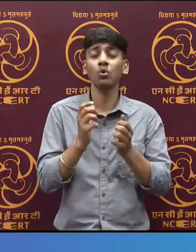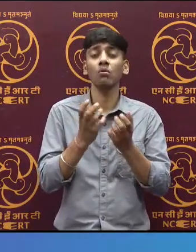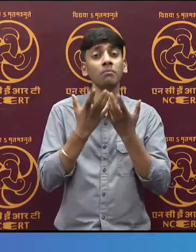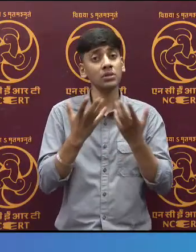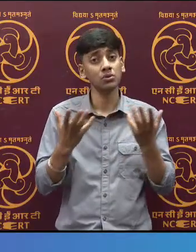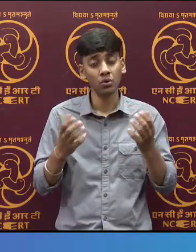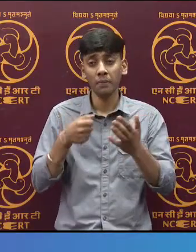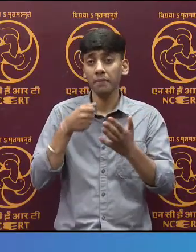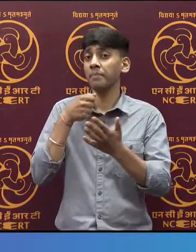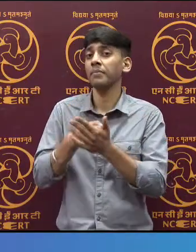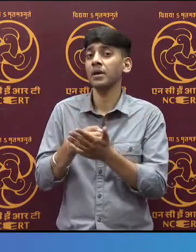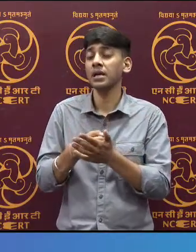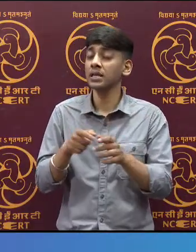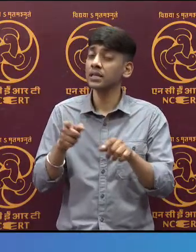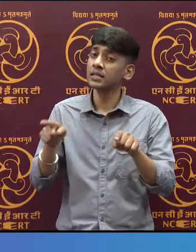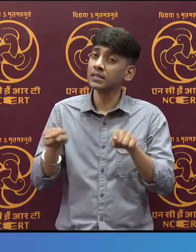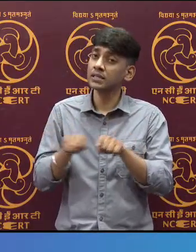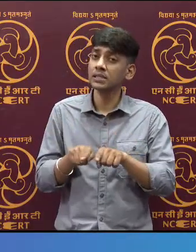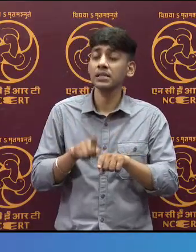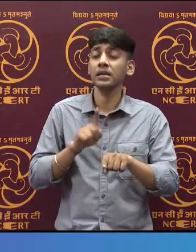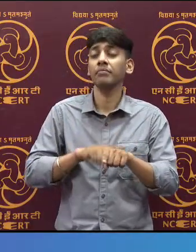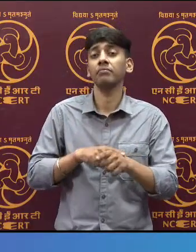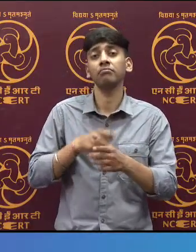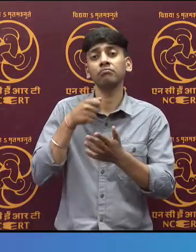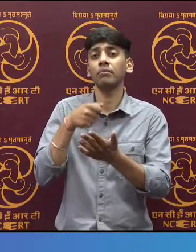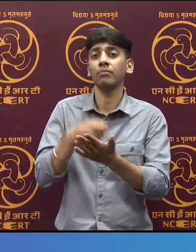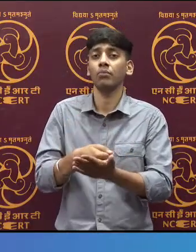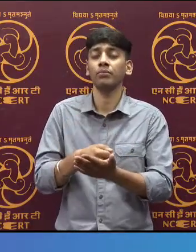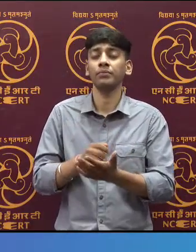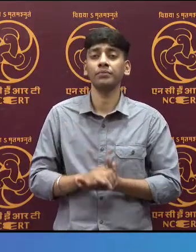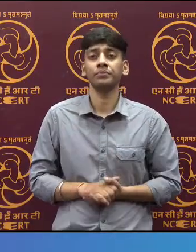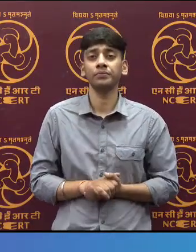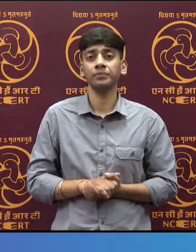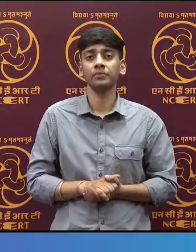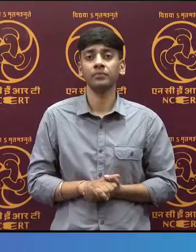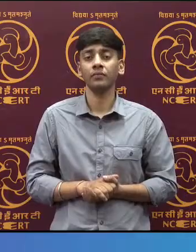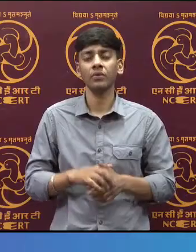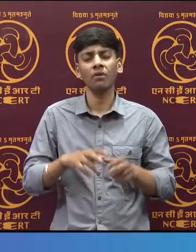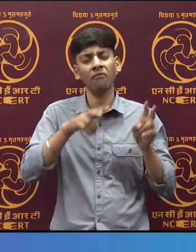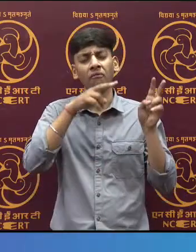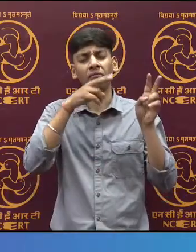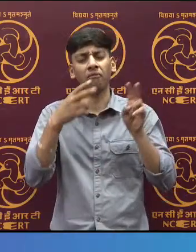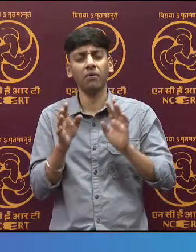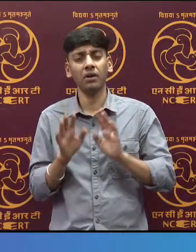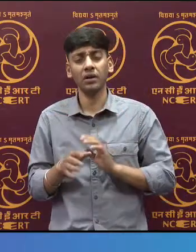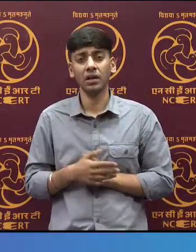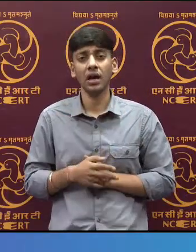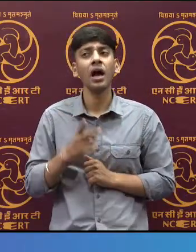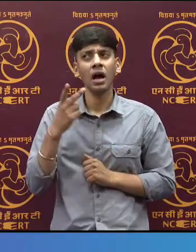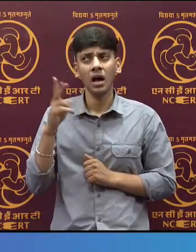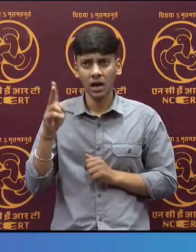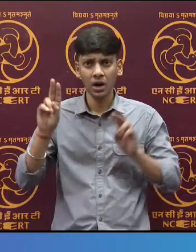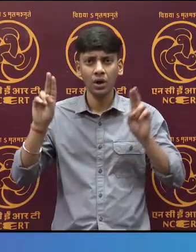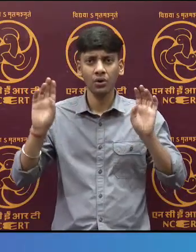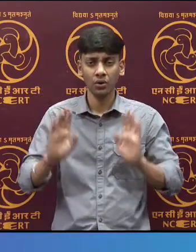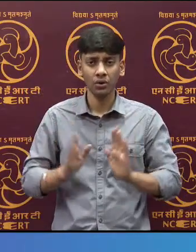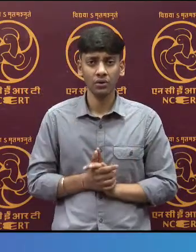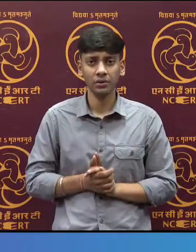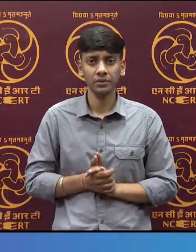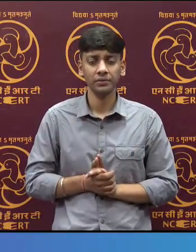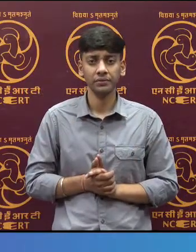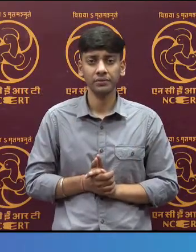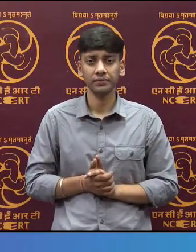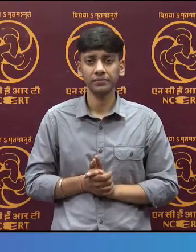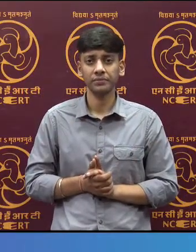reach at the same time, yes, at the ground. Okay, so this is all about free fall. So ma'am, is there any other topic which we are going Yes. to